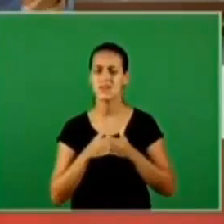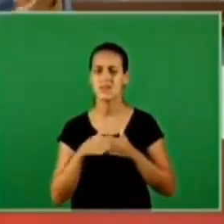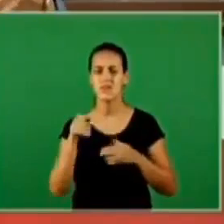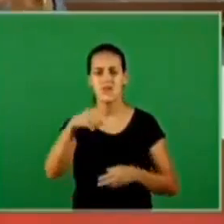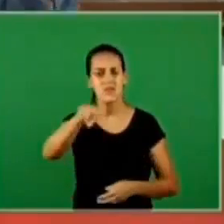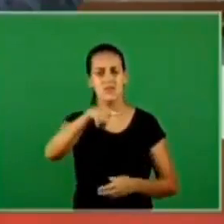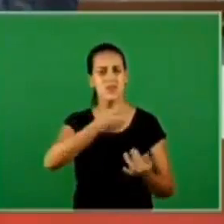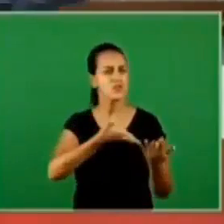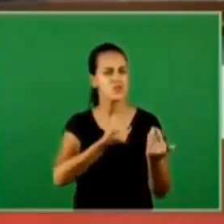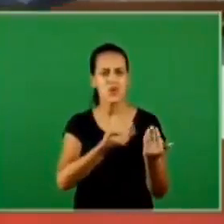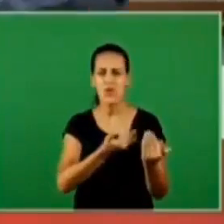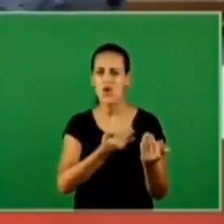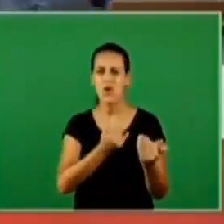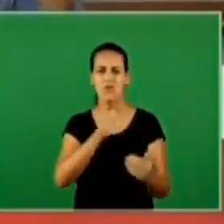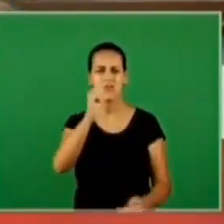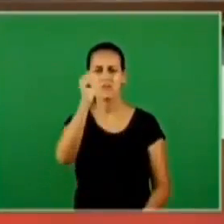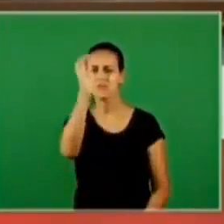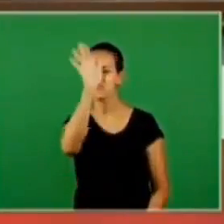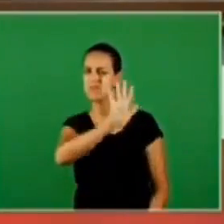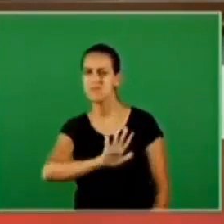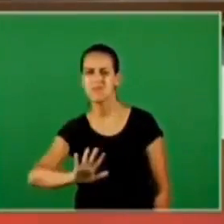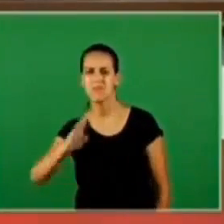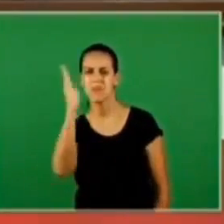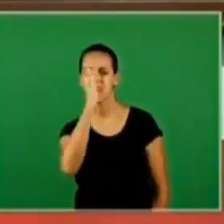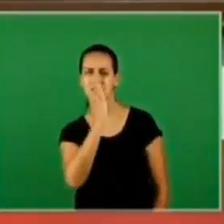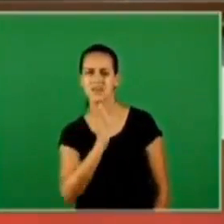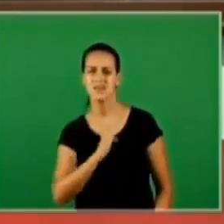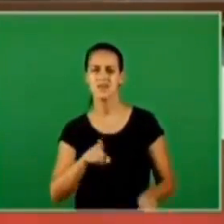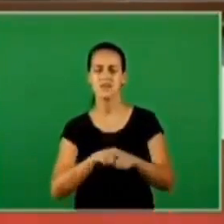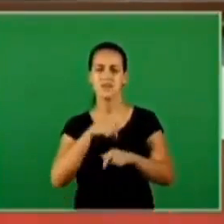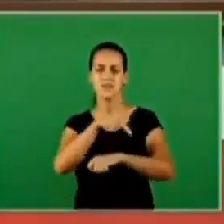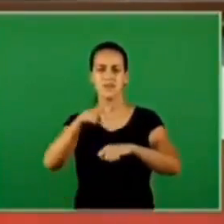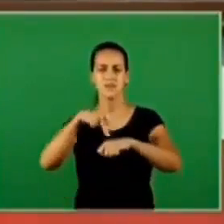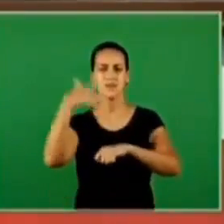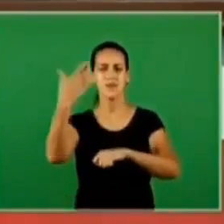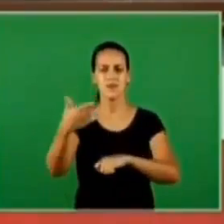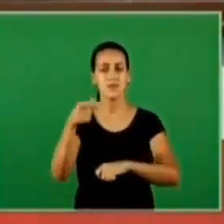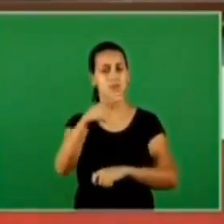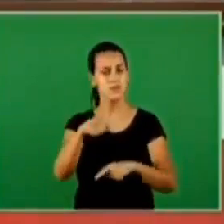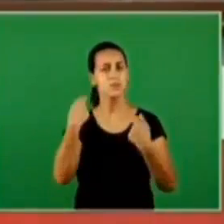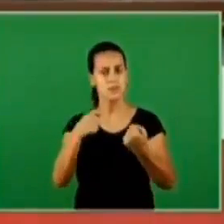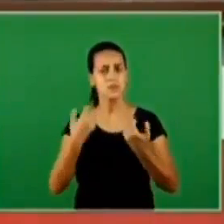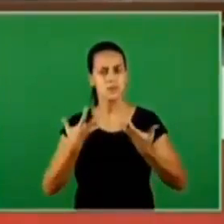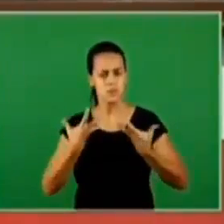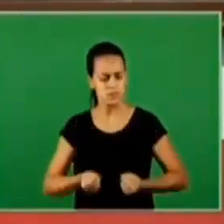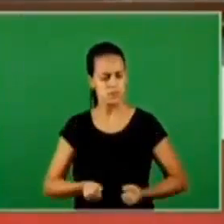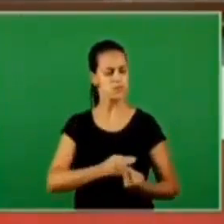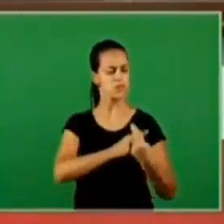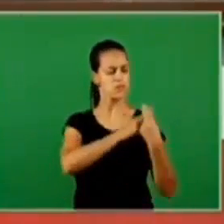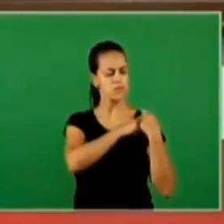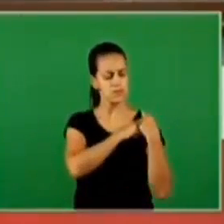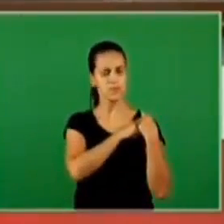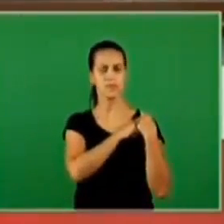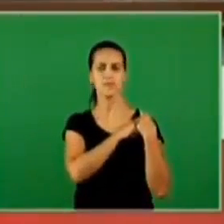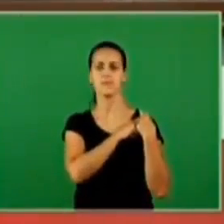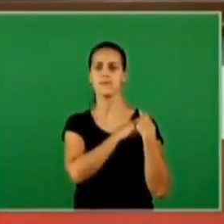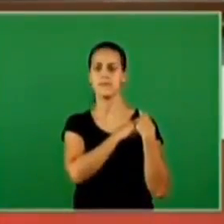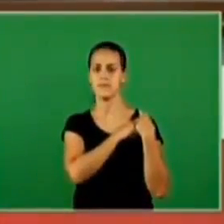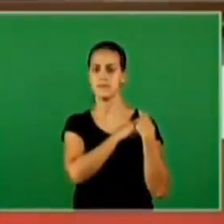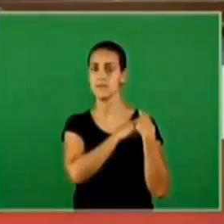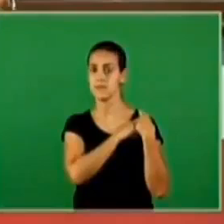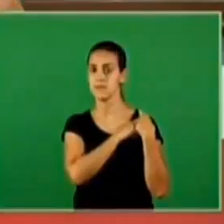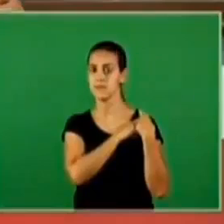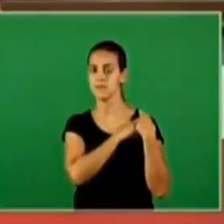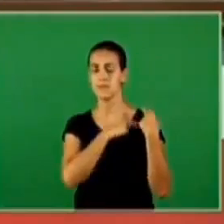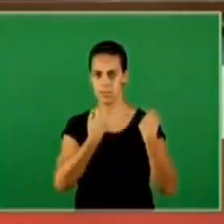youth of the entire country and also from outside of Brazil, our plea is that you take